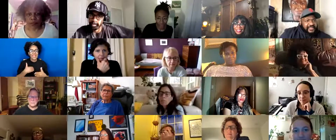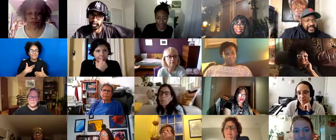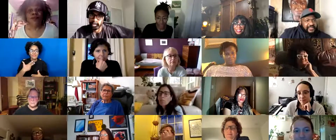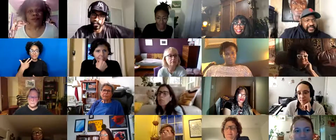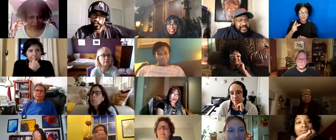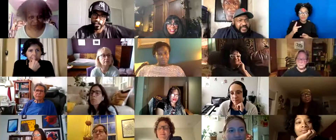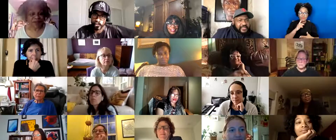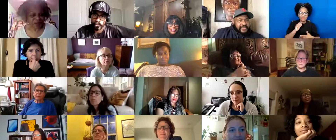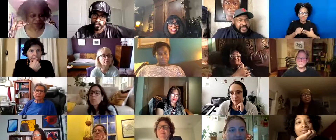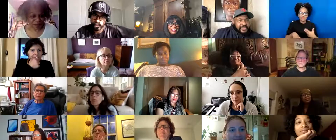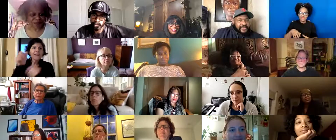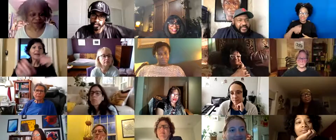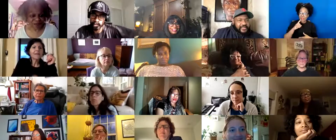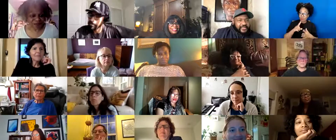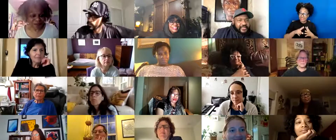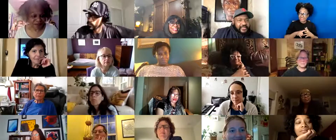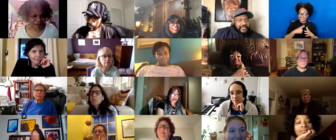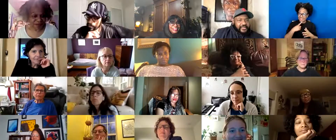Anxiety?